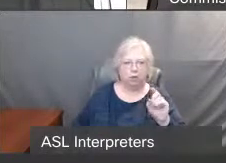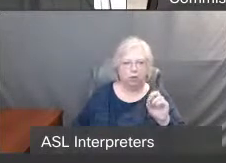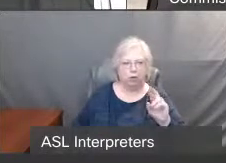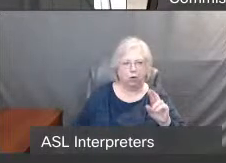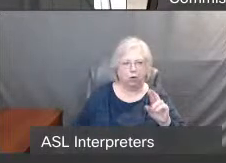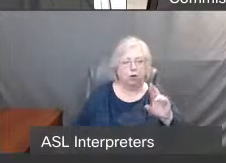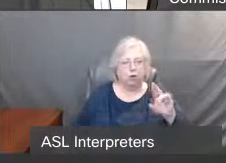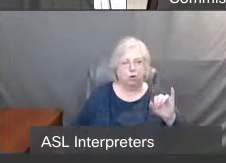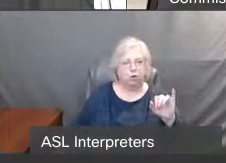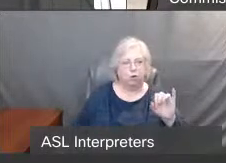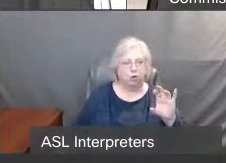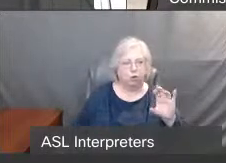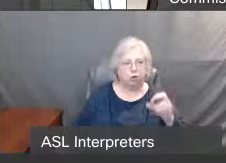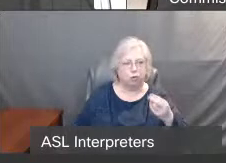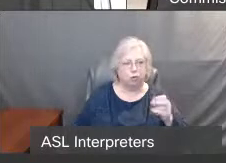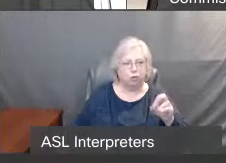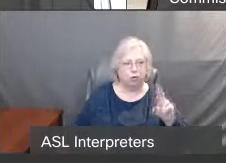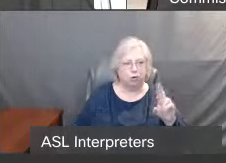Richard Stoker.